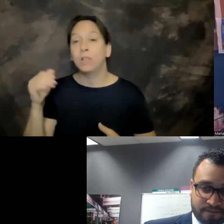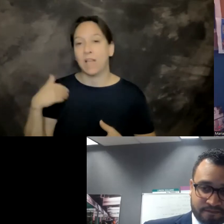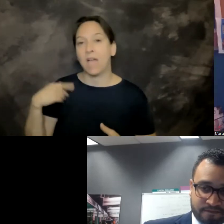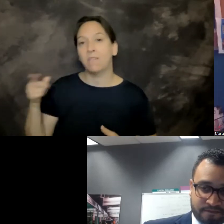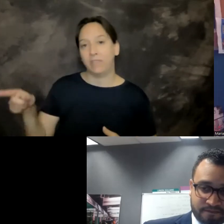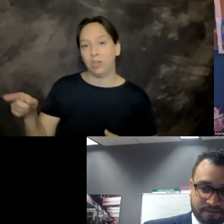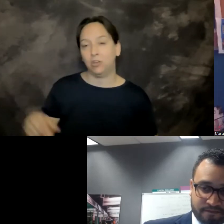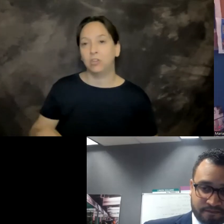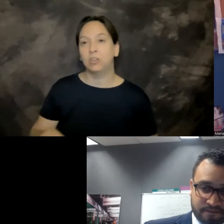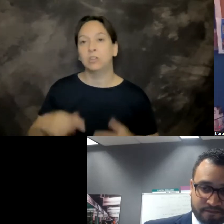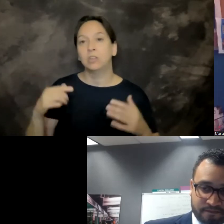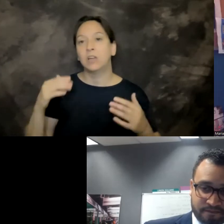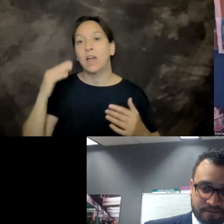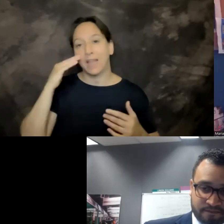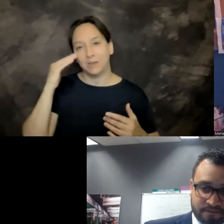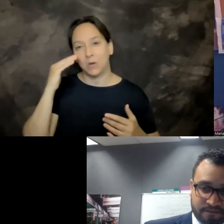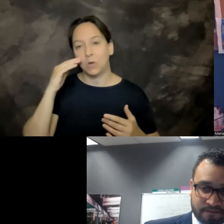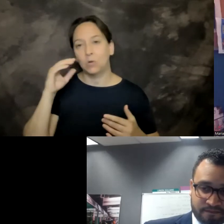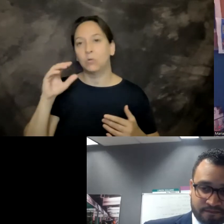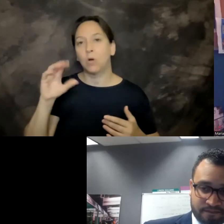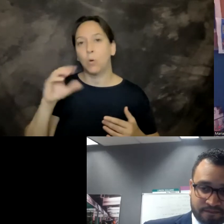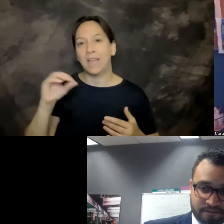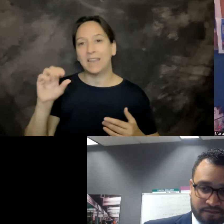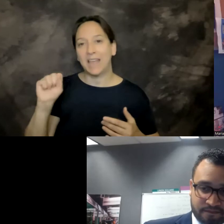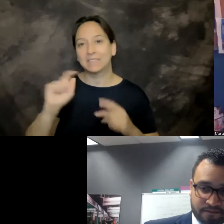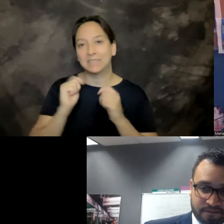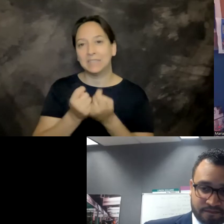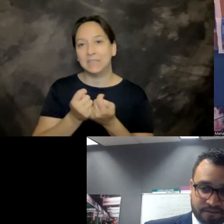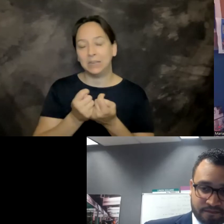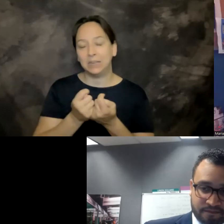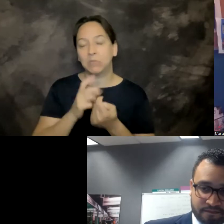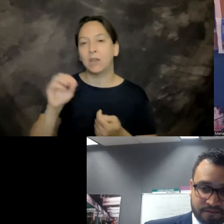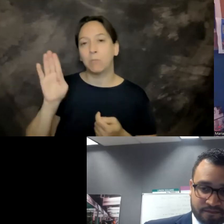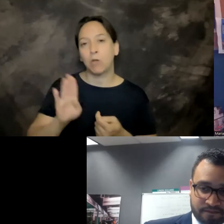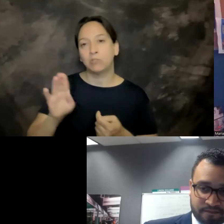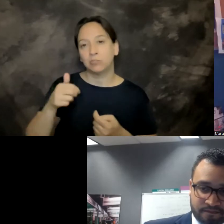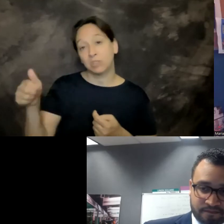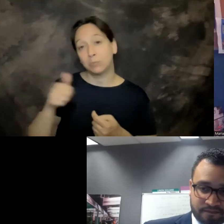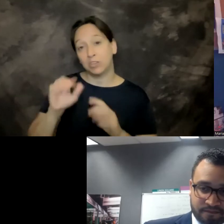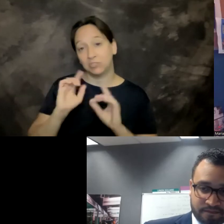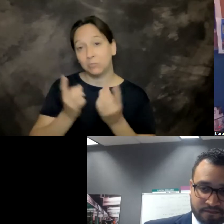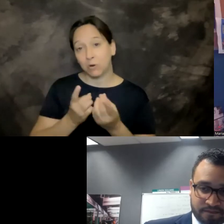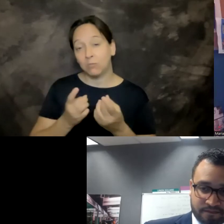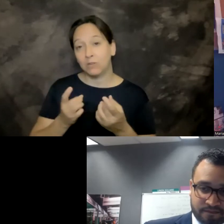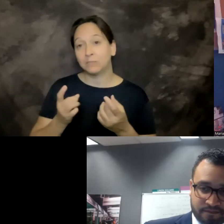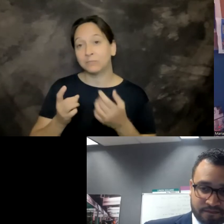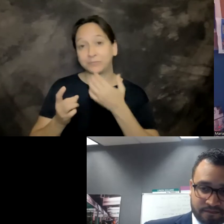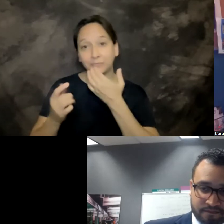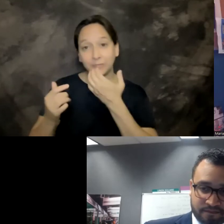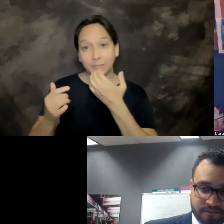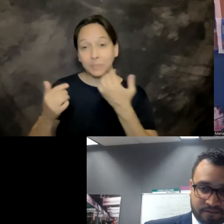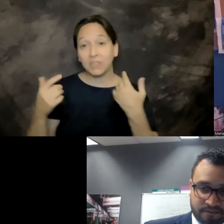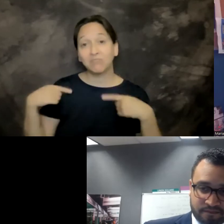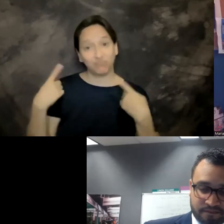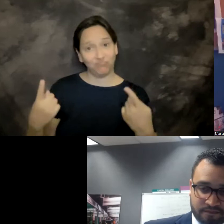them there. I know our ONS team, as well as the Boston Transportation Department, has been in